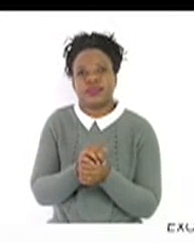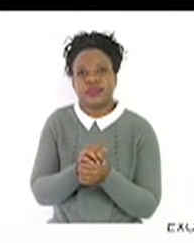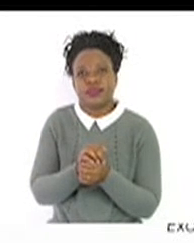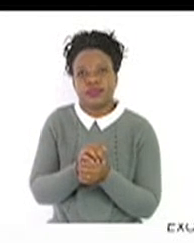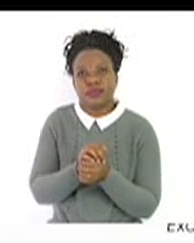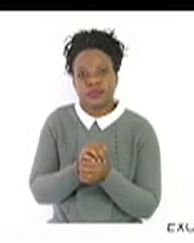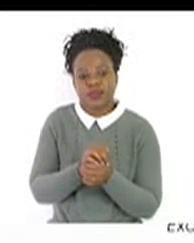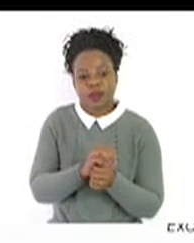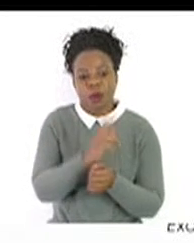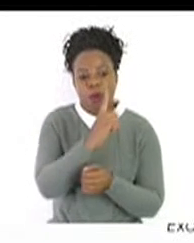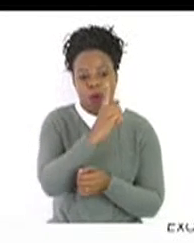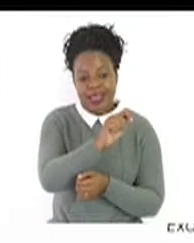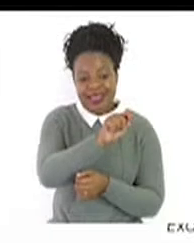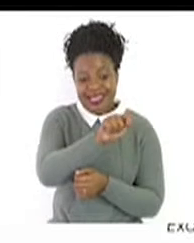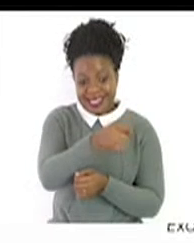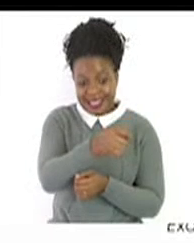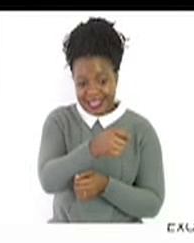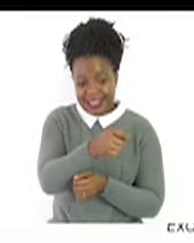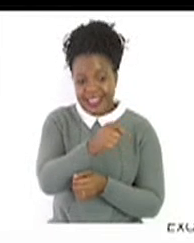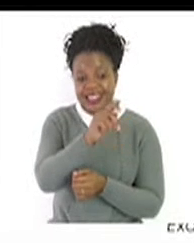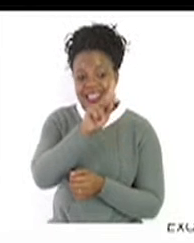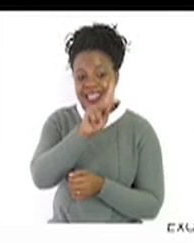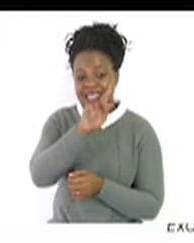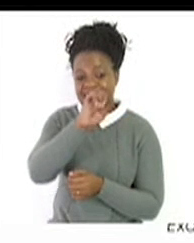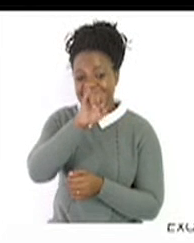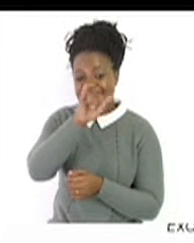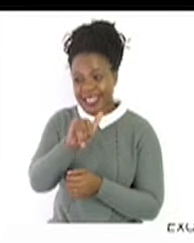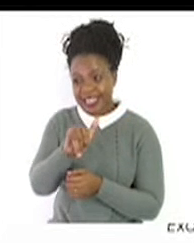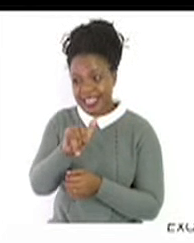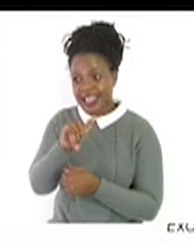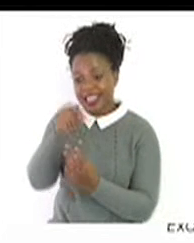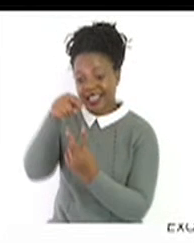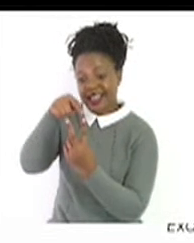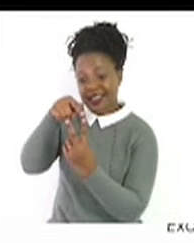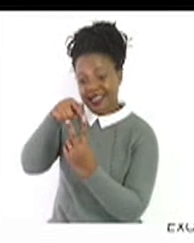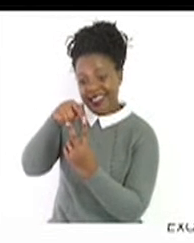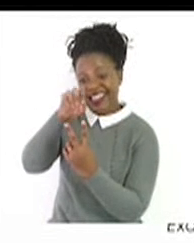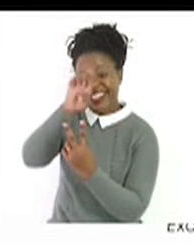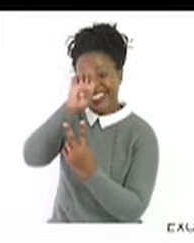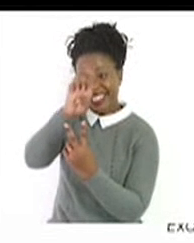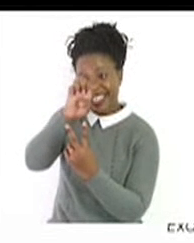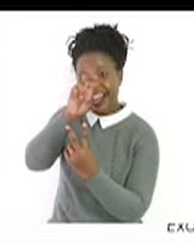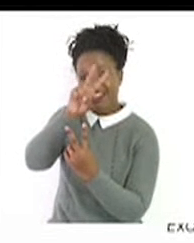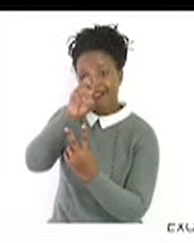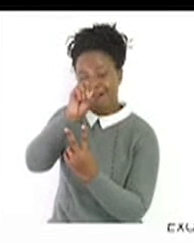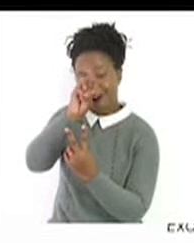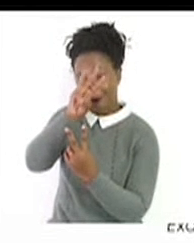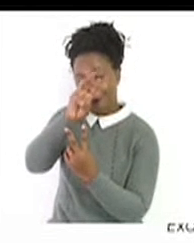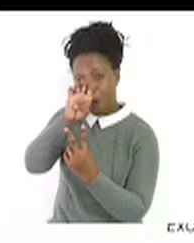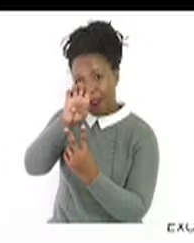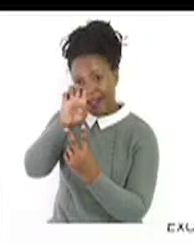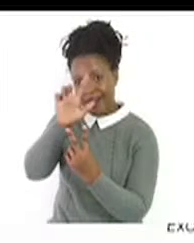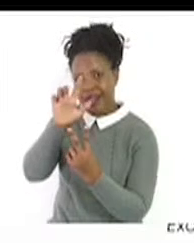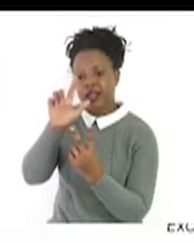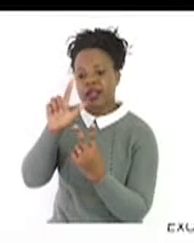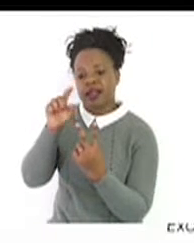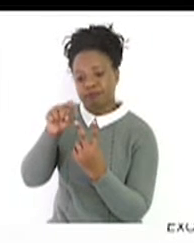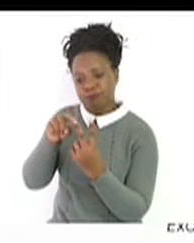One key, two keys. We are just adding an S.